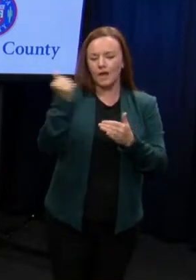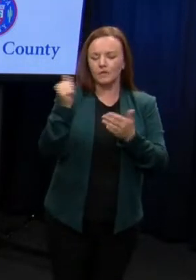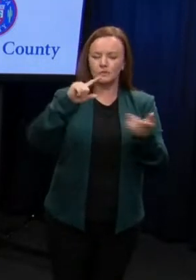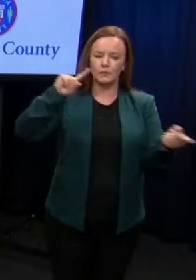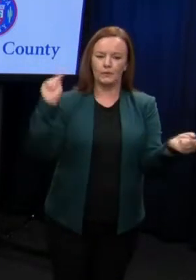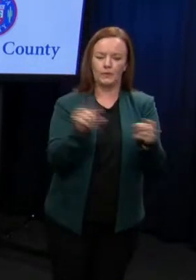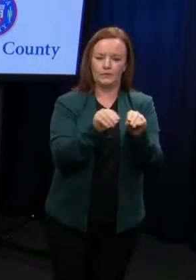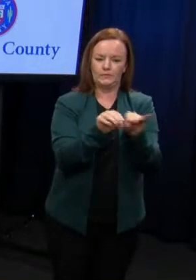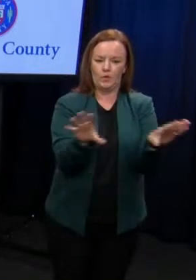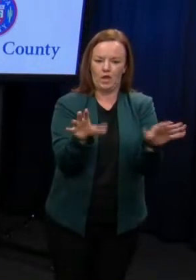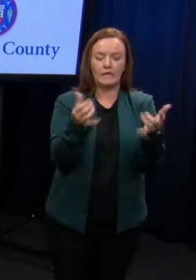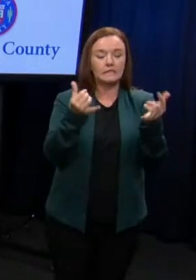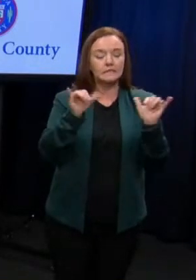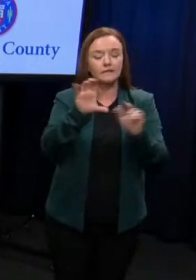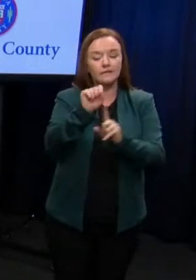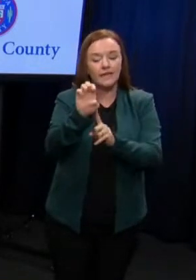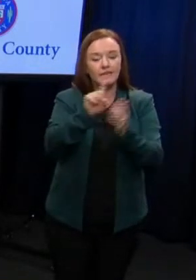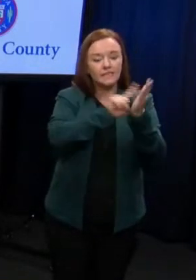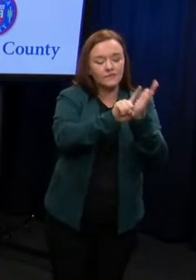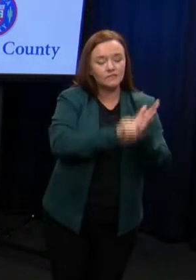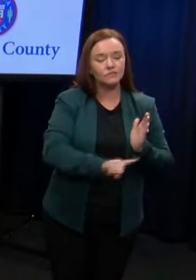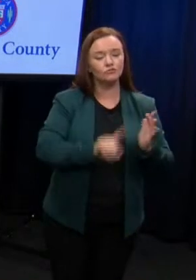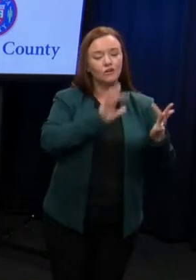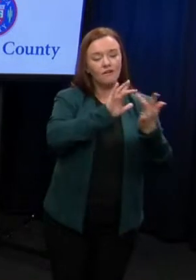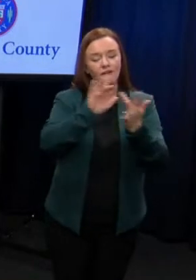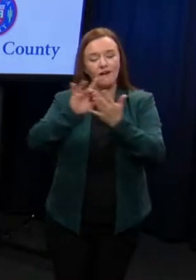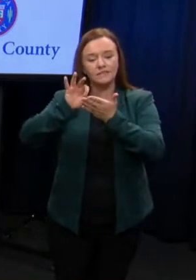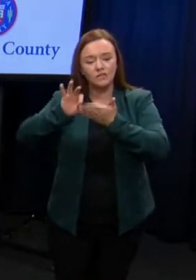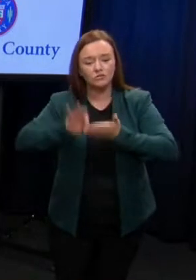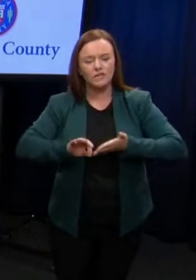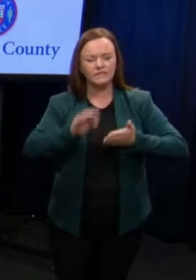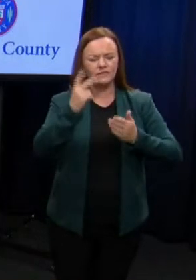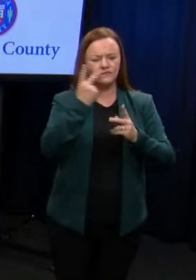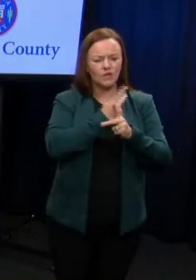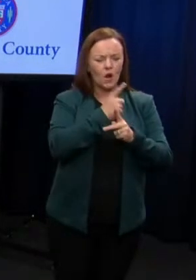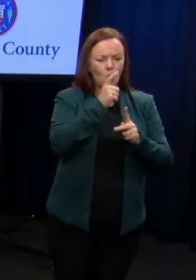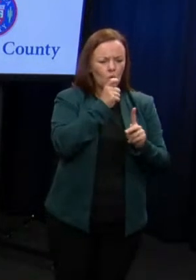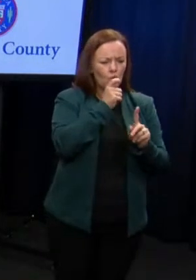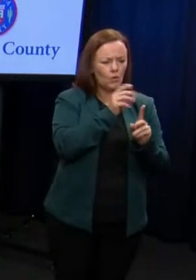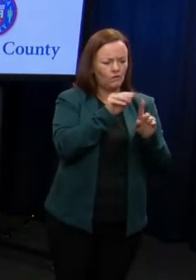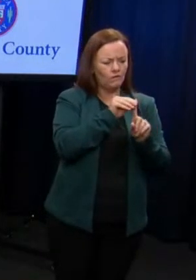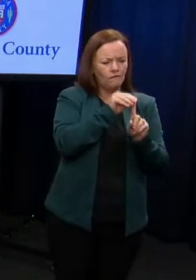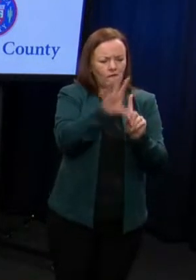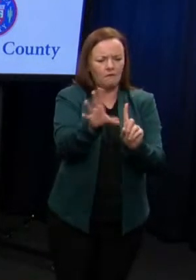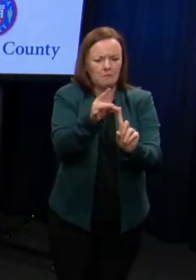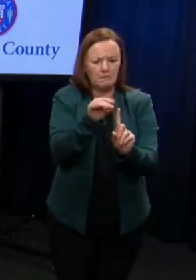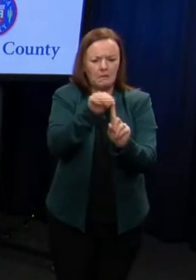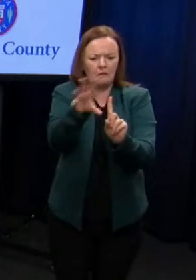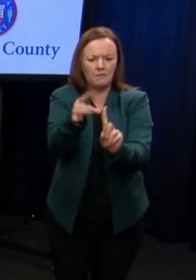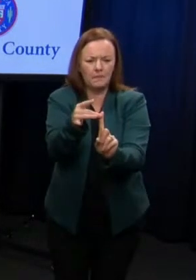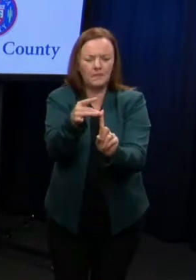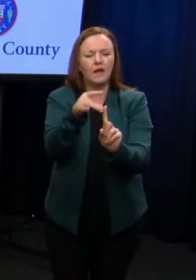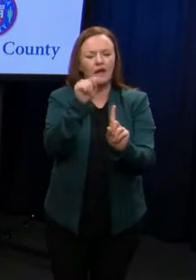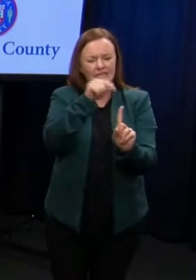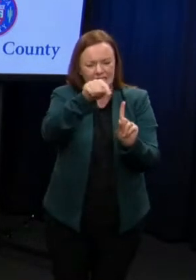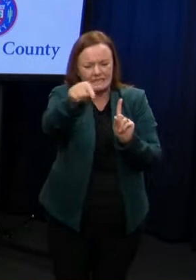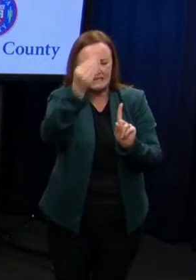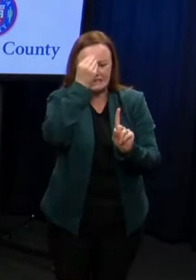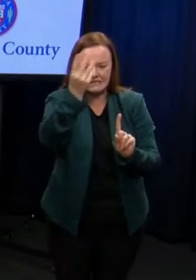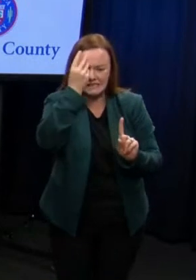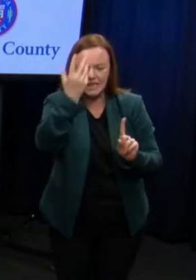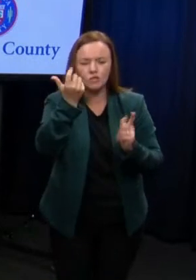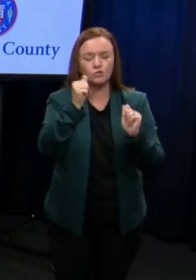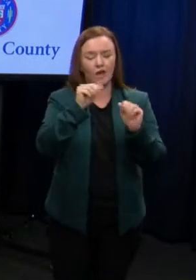contact tracing to identify close contacts, notifying them, and reduce the size and frequency of